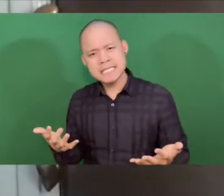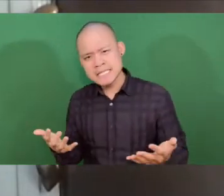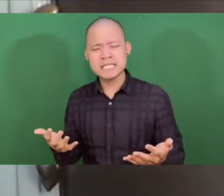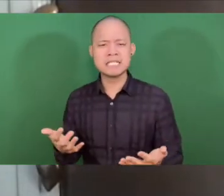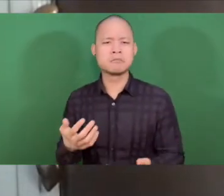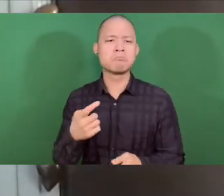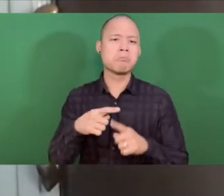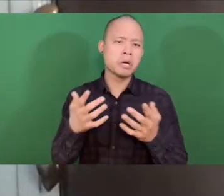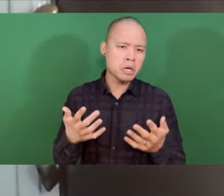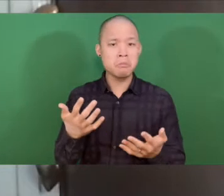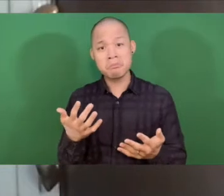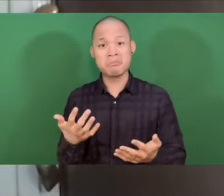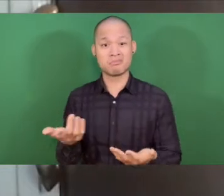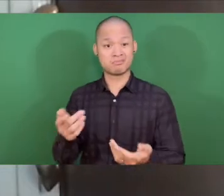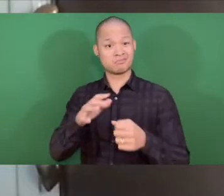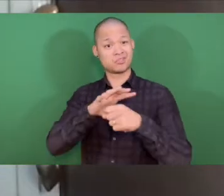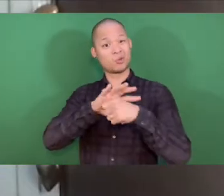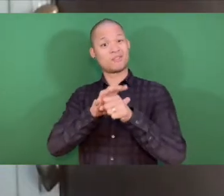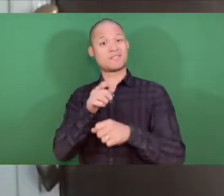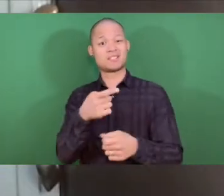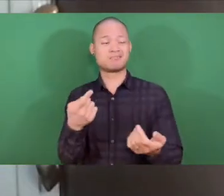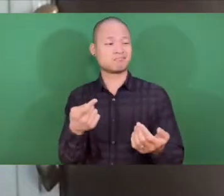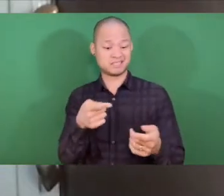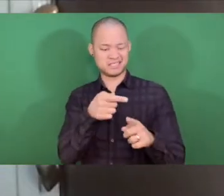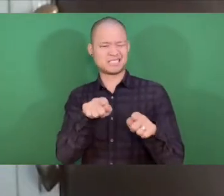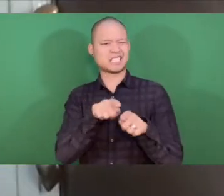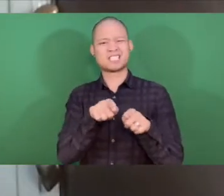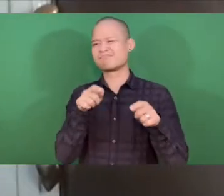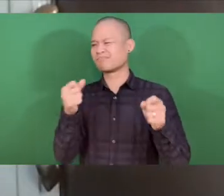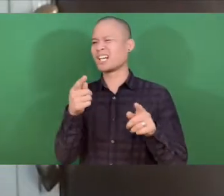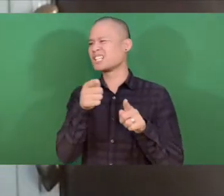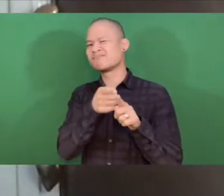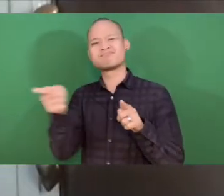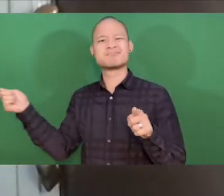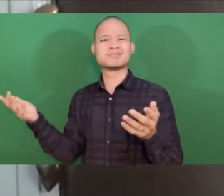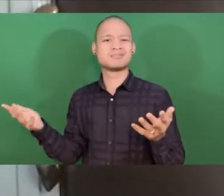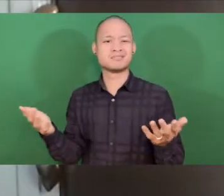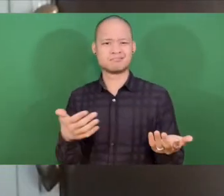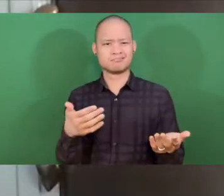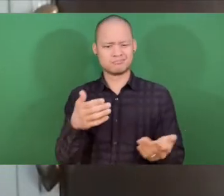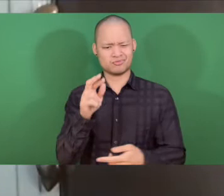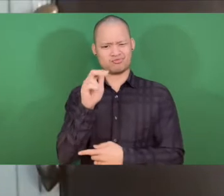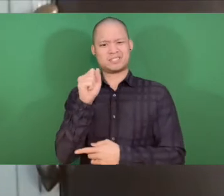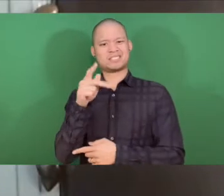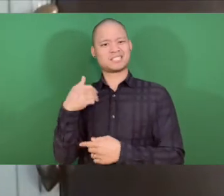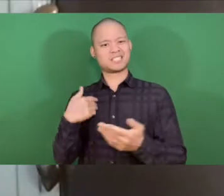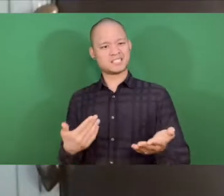that COVID is, like many other things, a risk. And